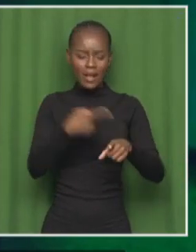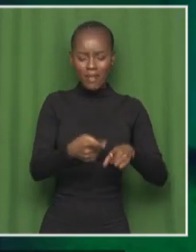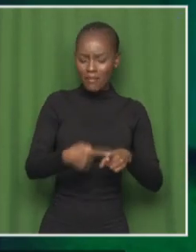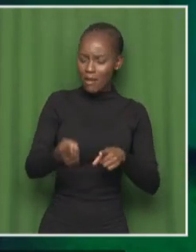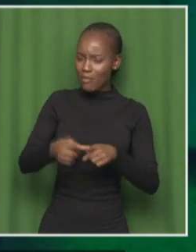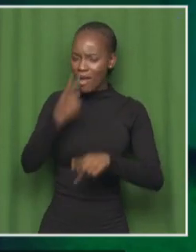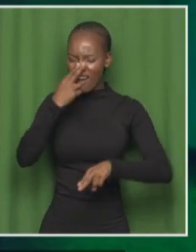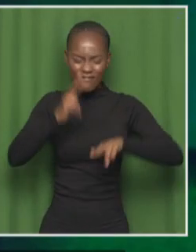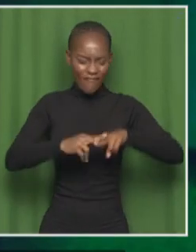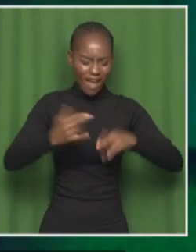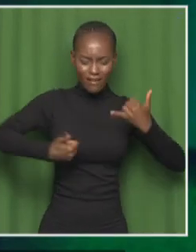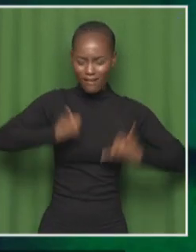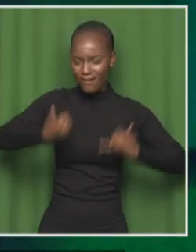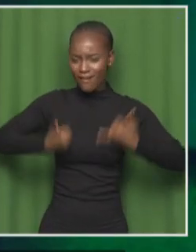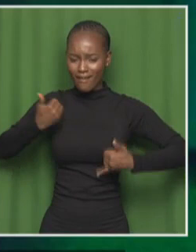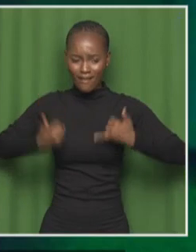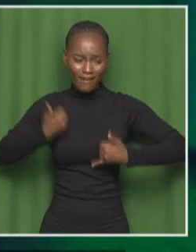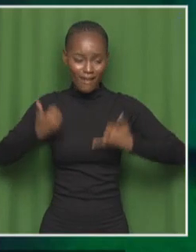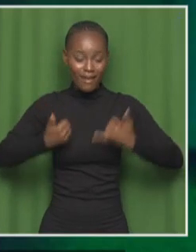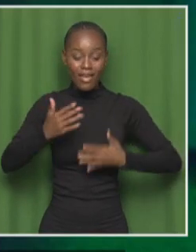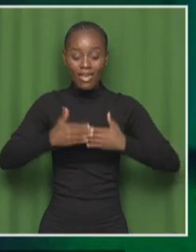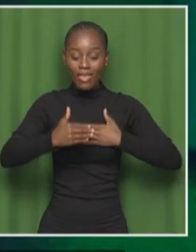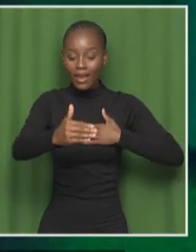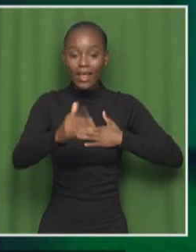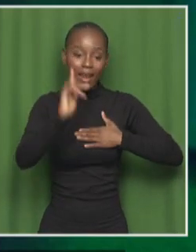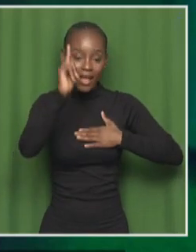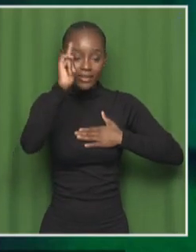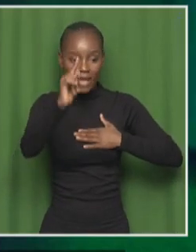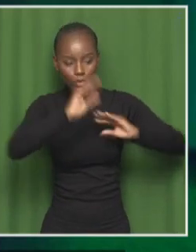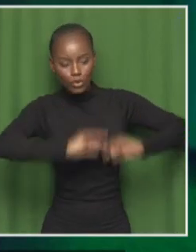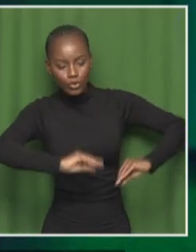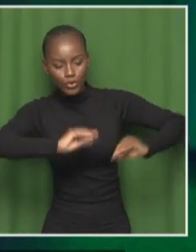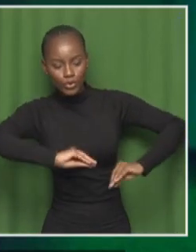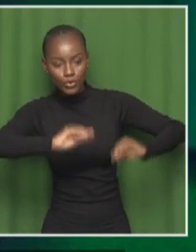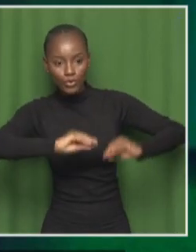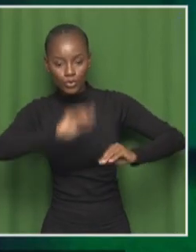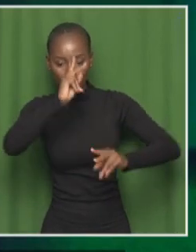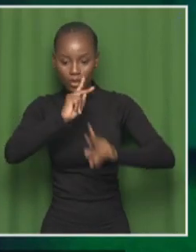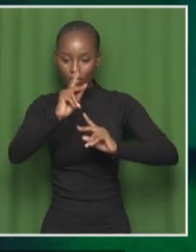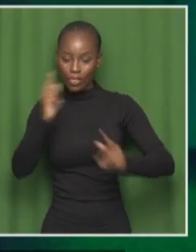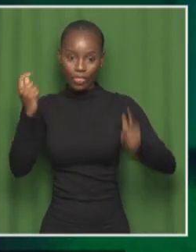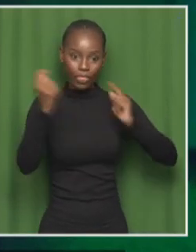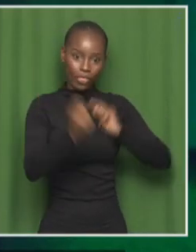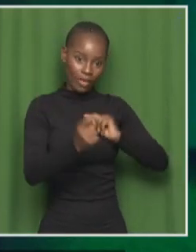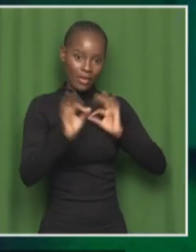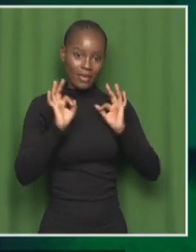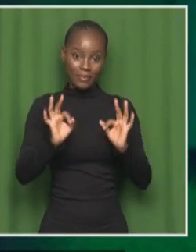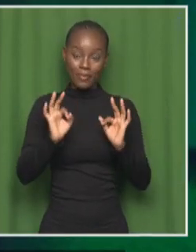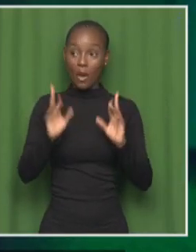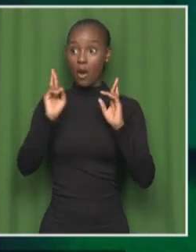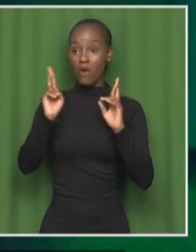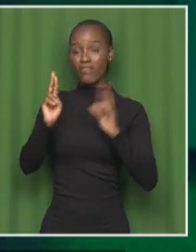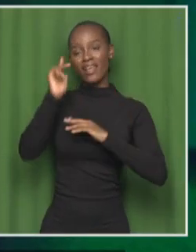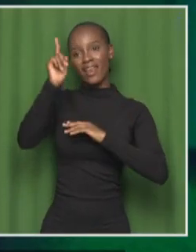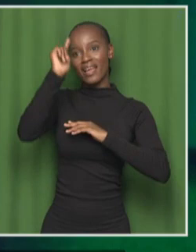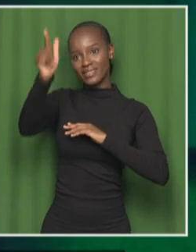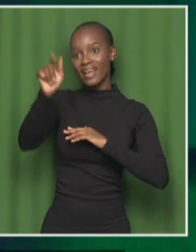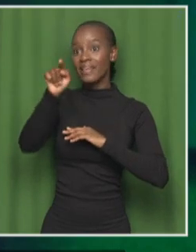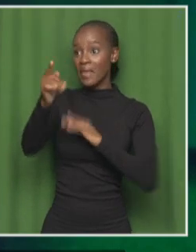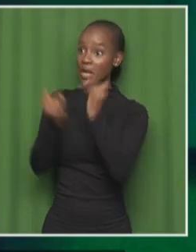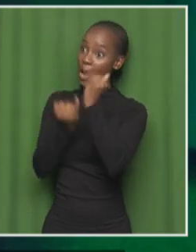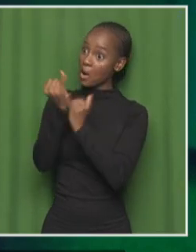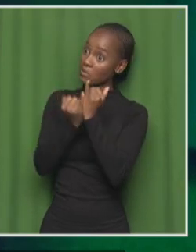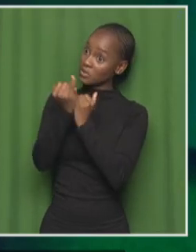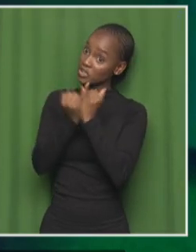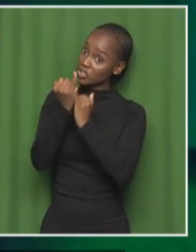game, and then we'll coach them. And hopefully they will get strong enough to feed into the competitions, which we hold about once a month. Maybe they